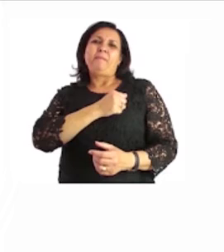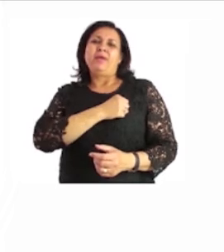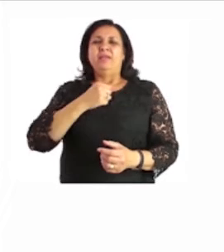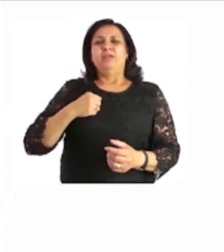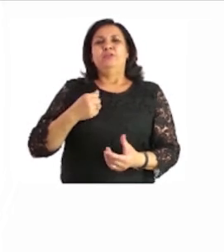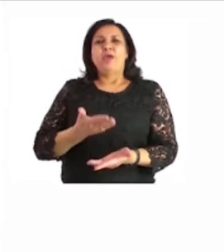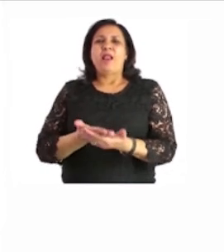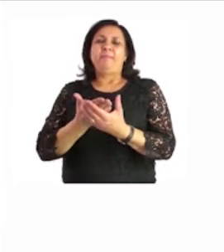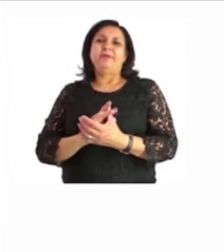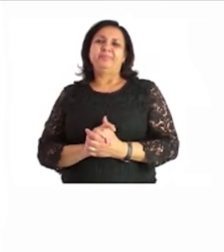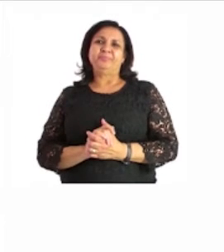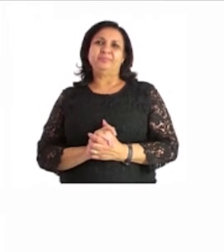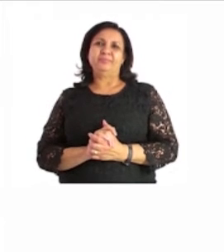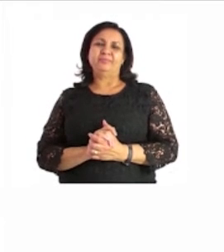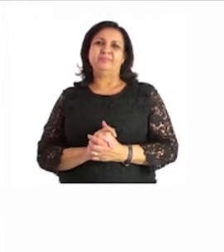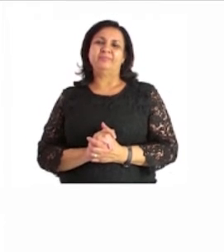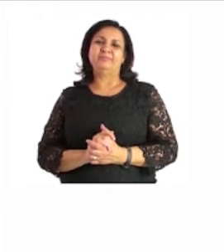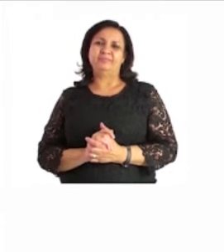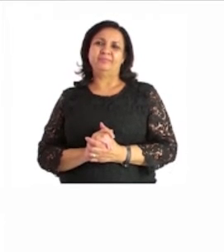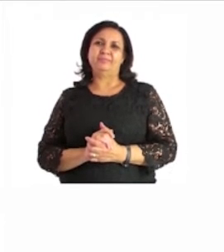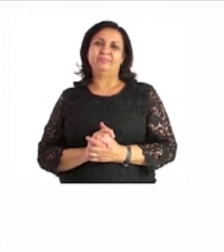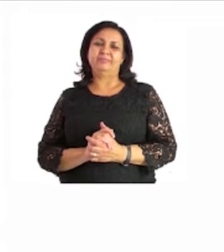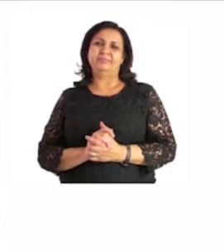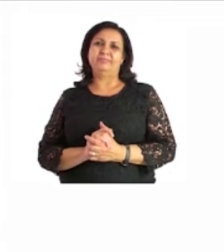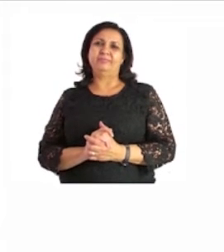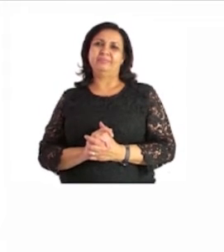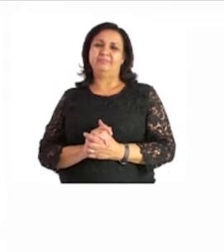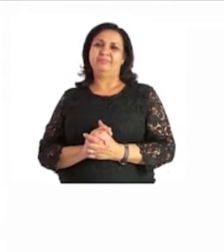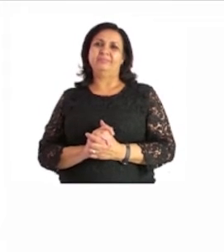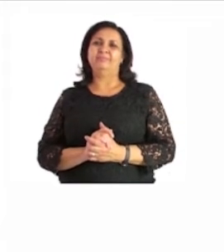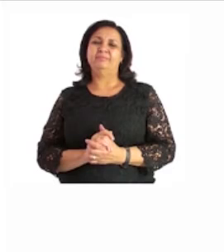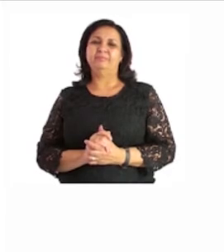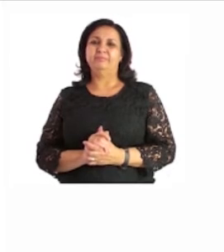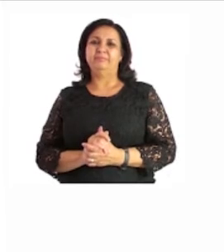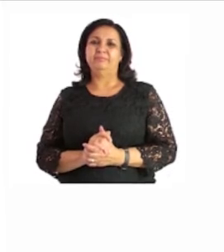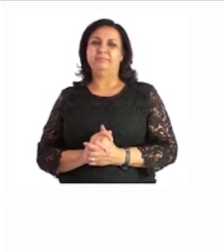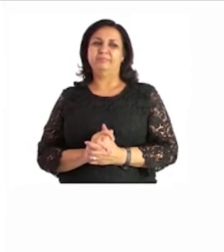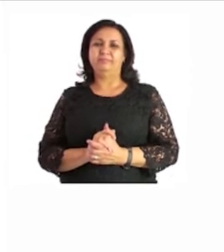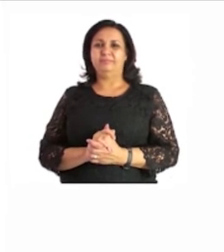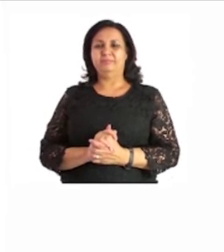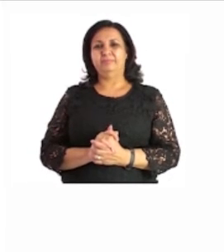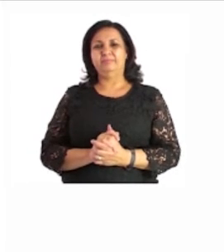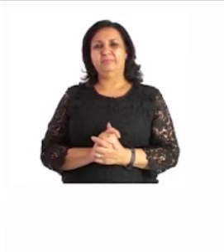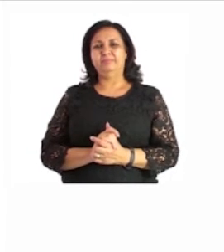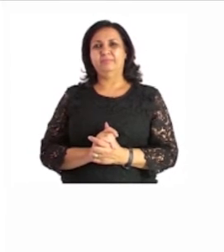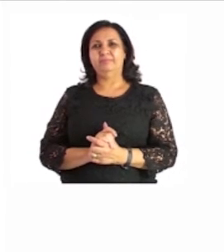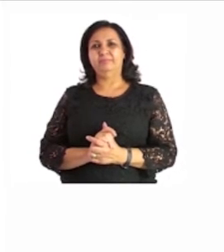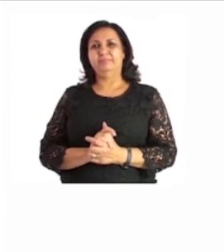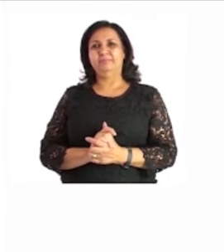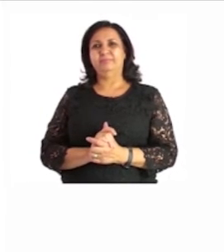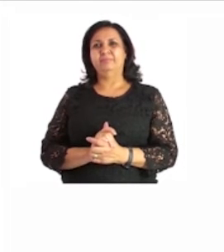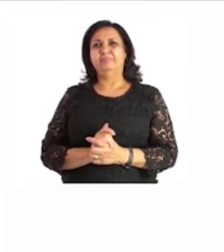you, and then you join the circles together with the same amount of dots.